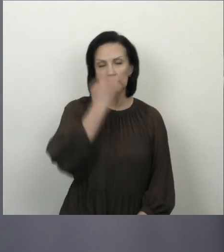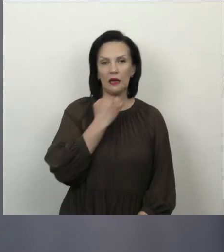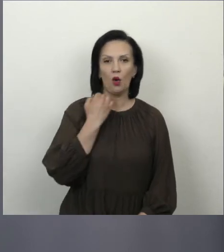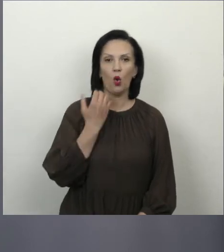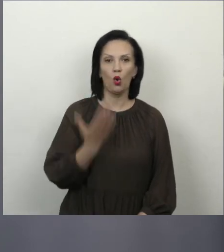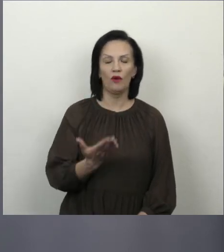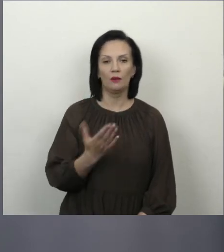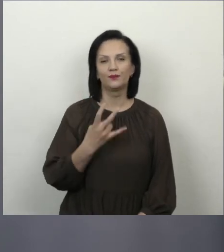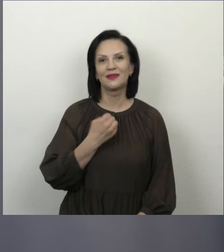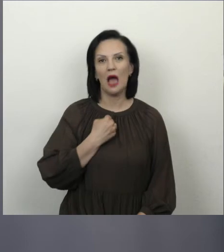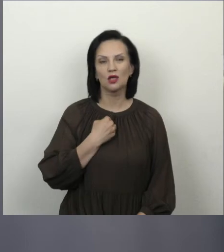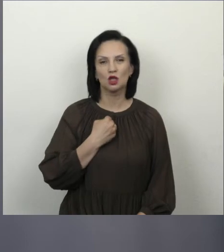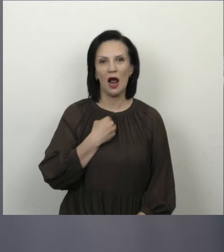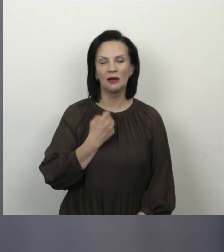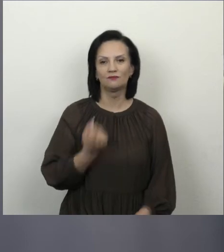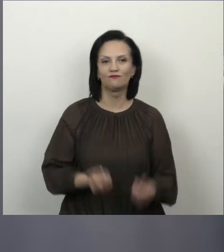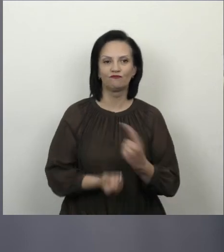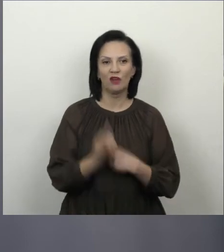Thank you.